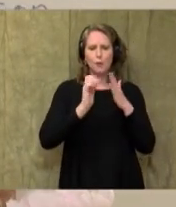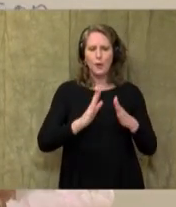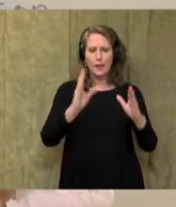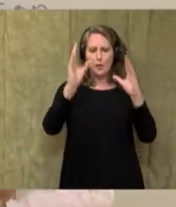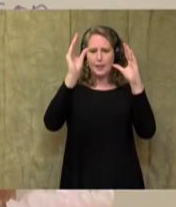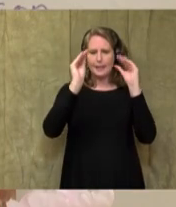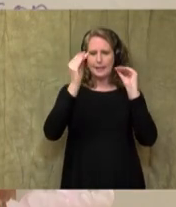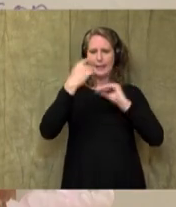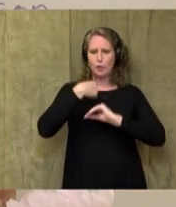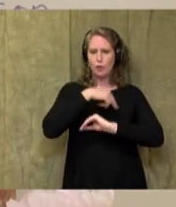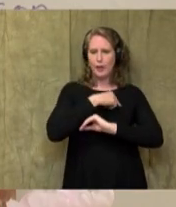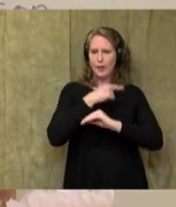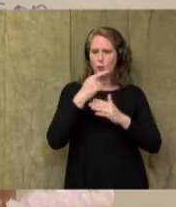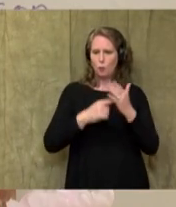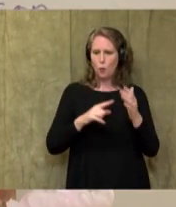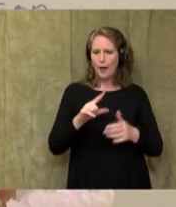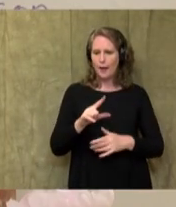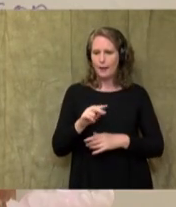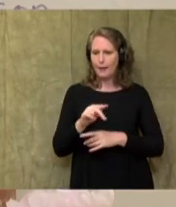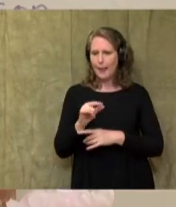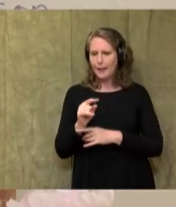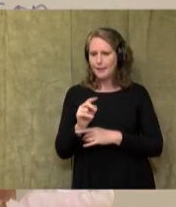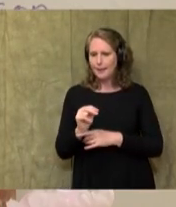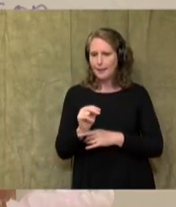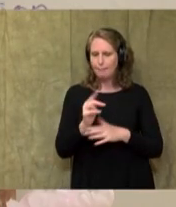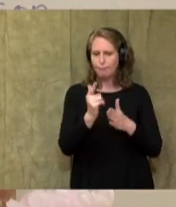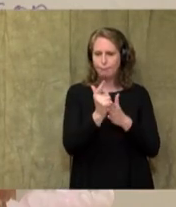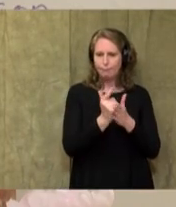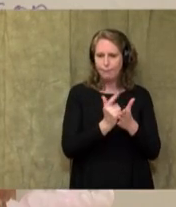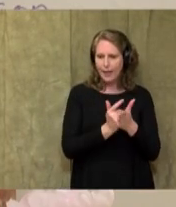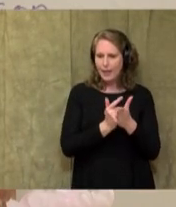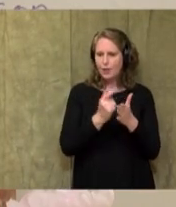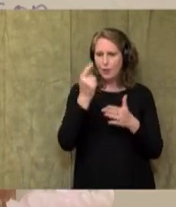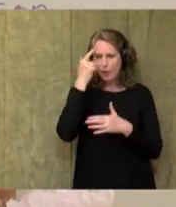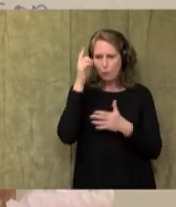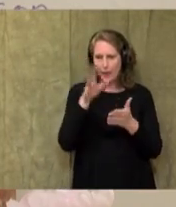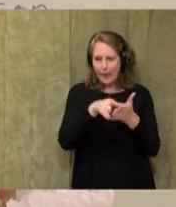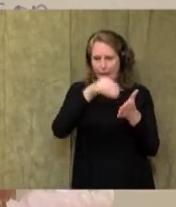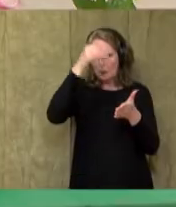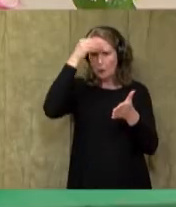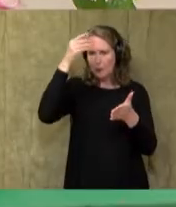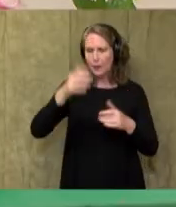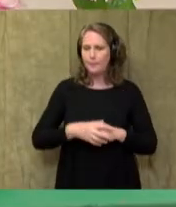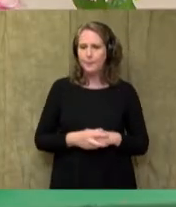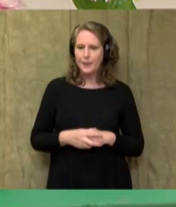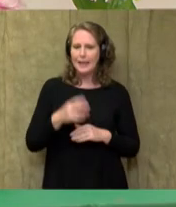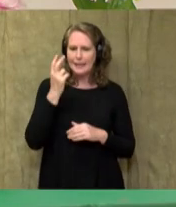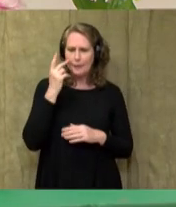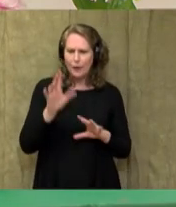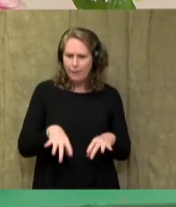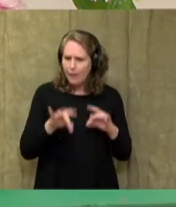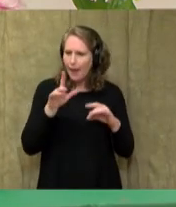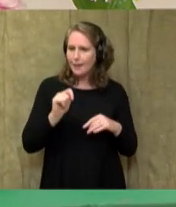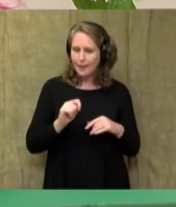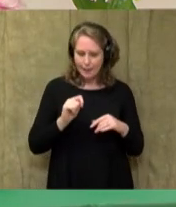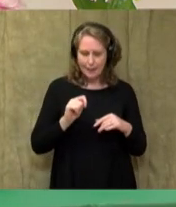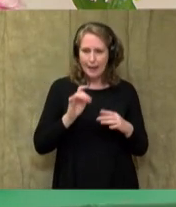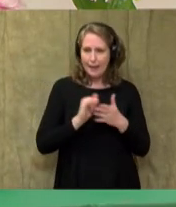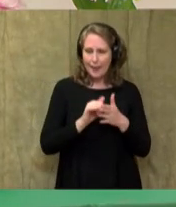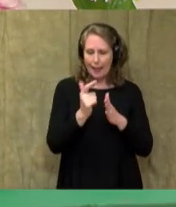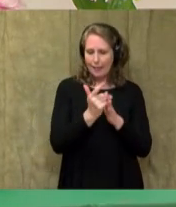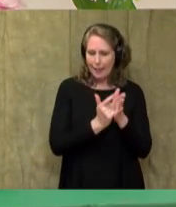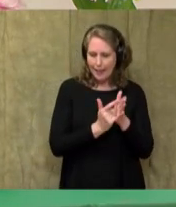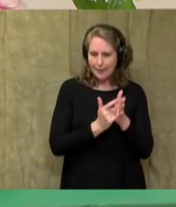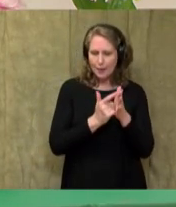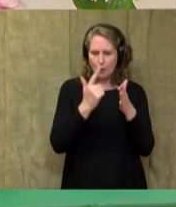do you think you can learn from our story? Let's see if we can find it. All right, digging for that